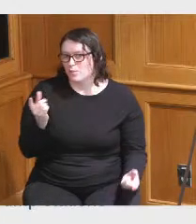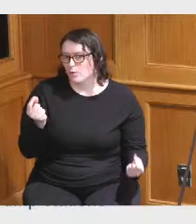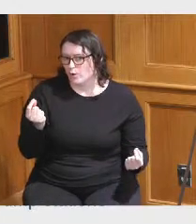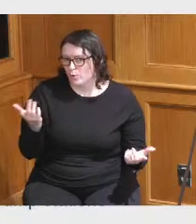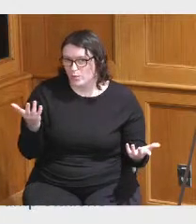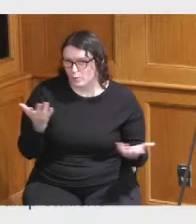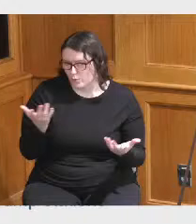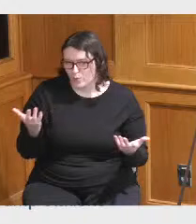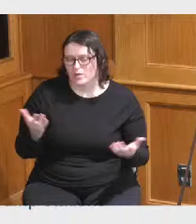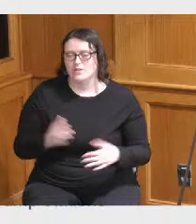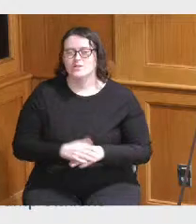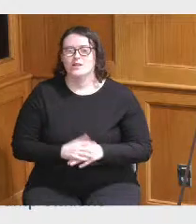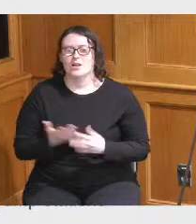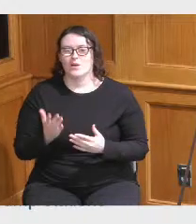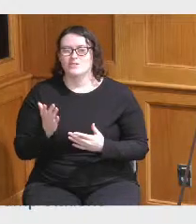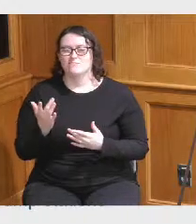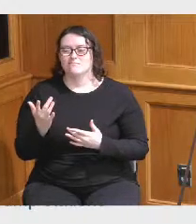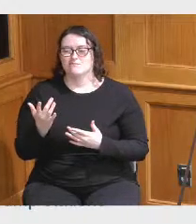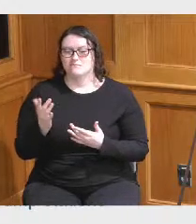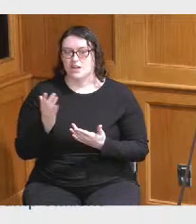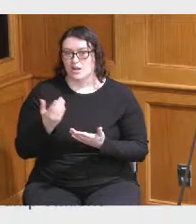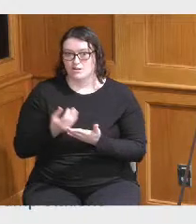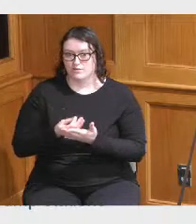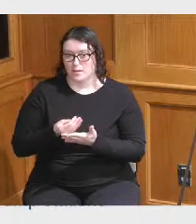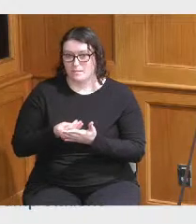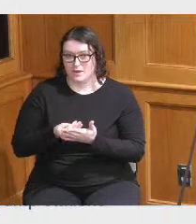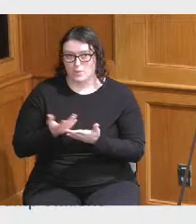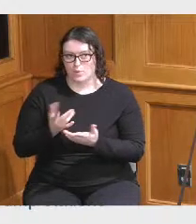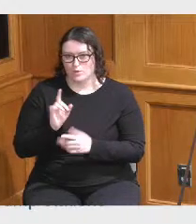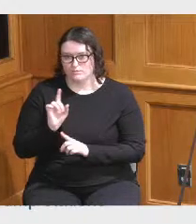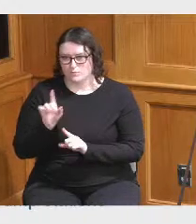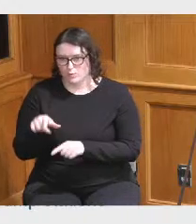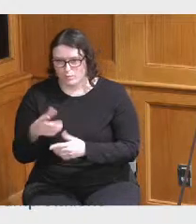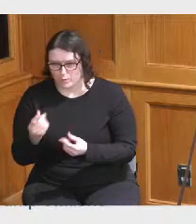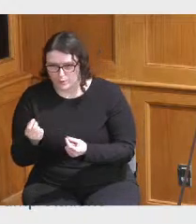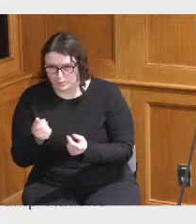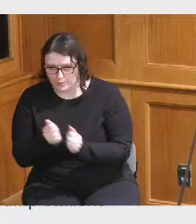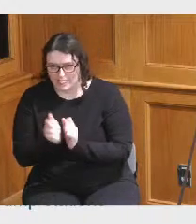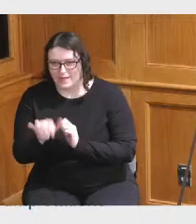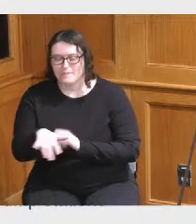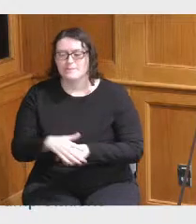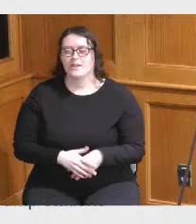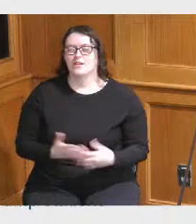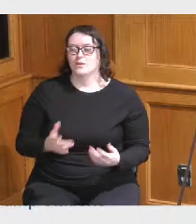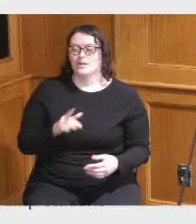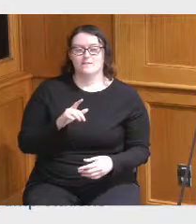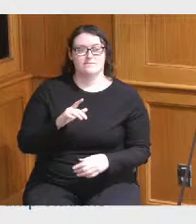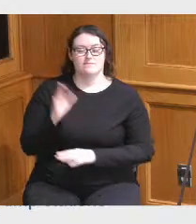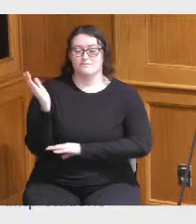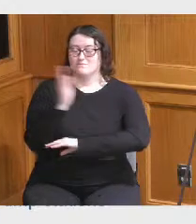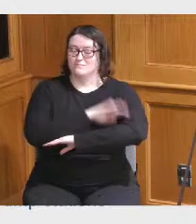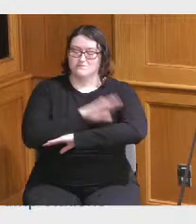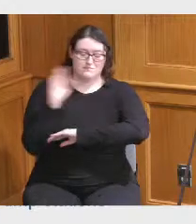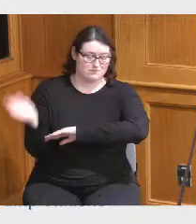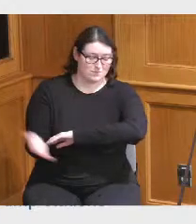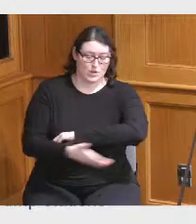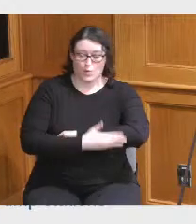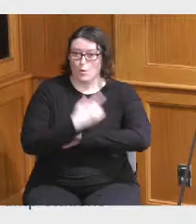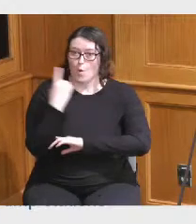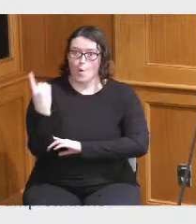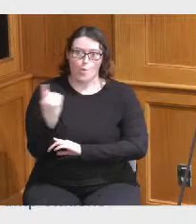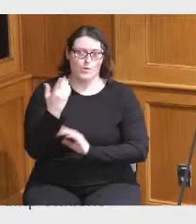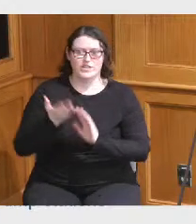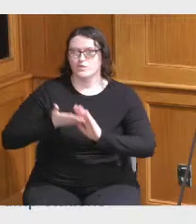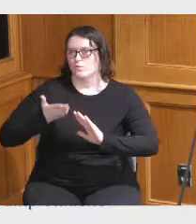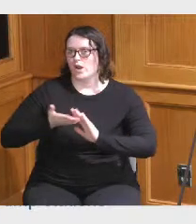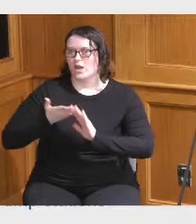are and what the operating budget funds. So we have a 24/7 continuous operation. We operate